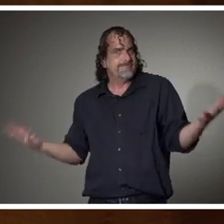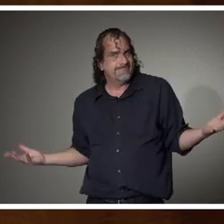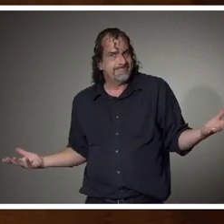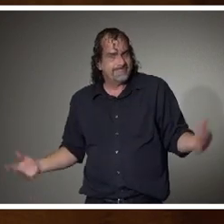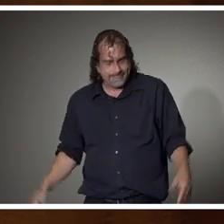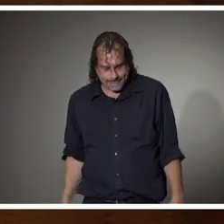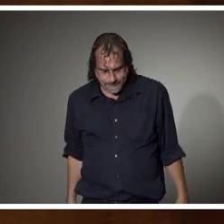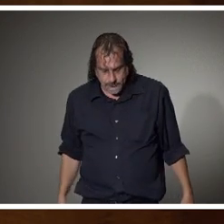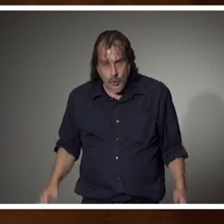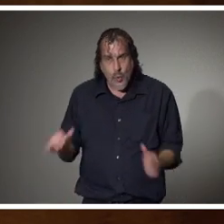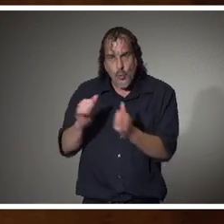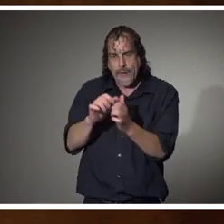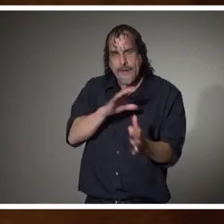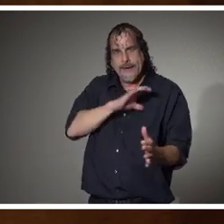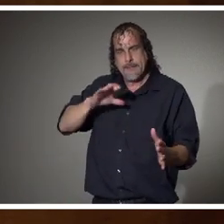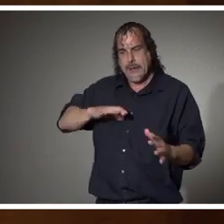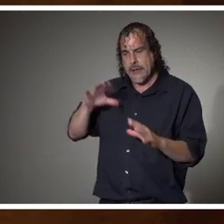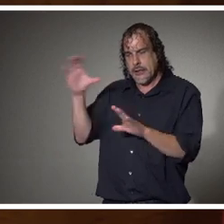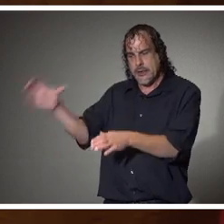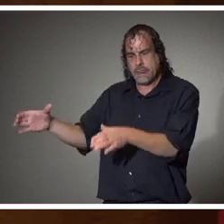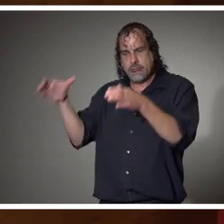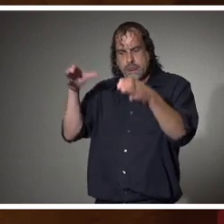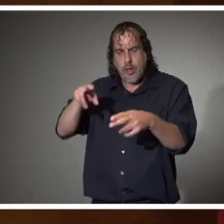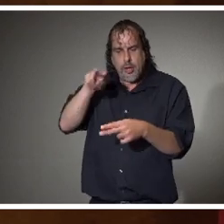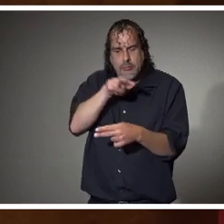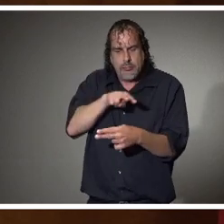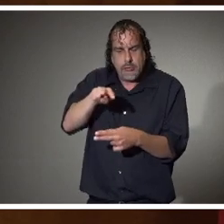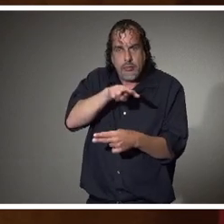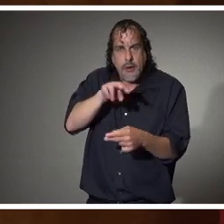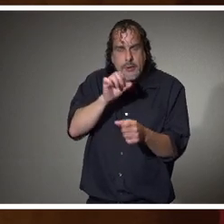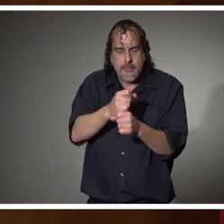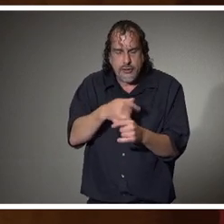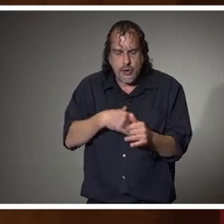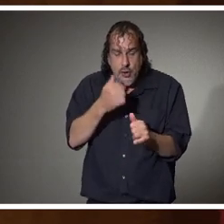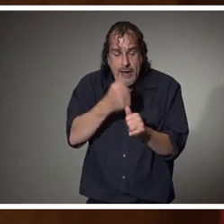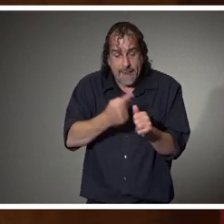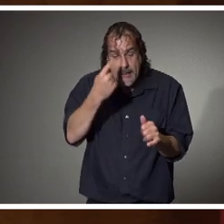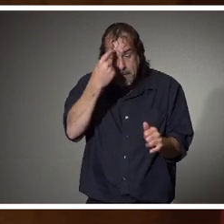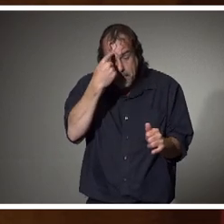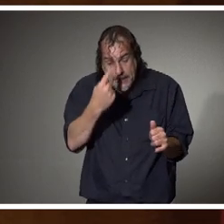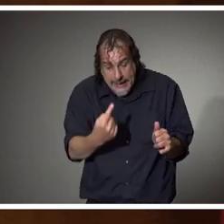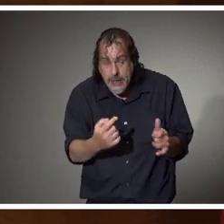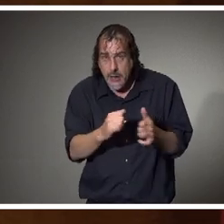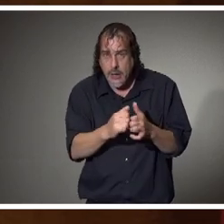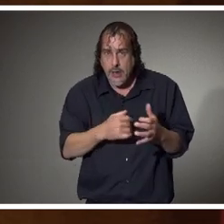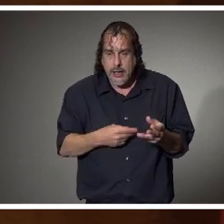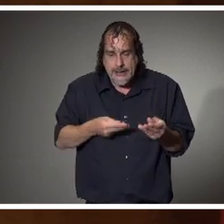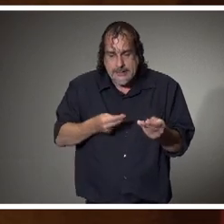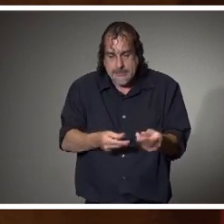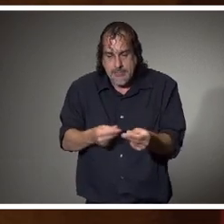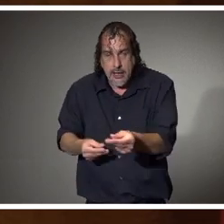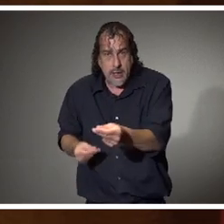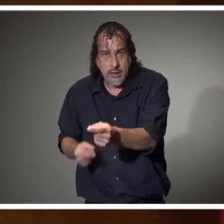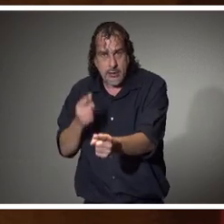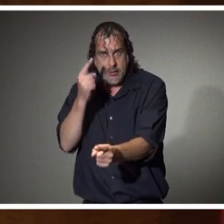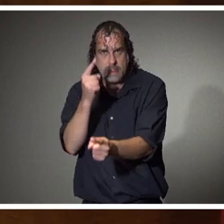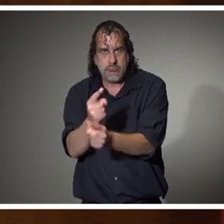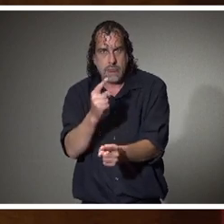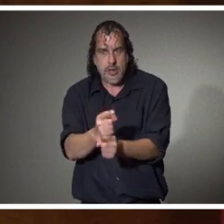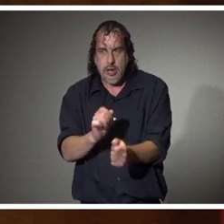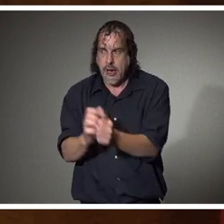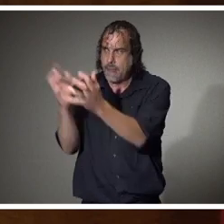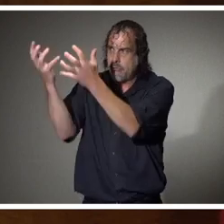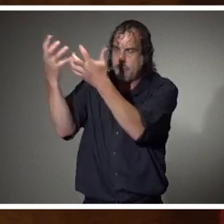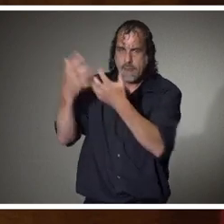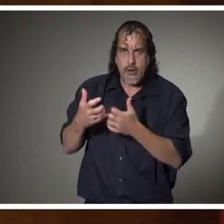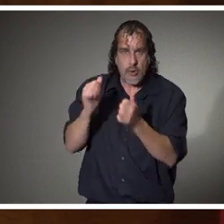with an oversight entity to make sure that every single penny that is spent through the CARES Act is spent in a way that complies with both